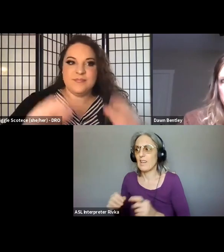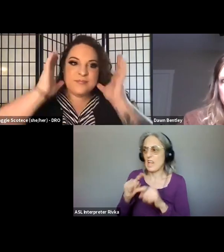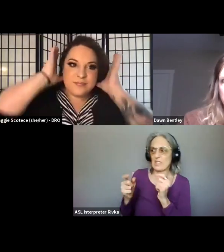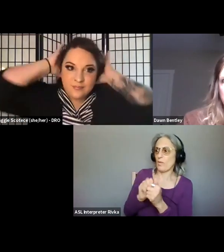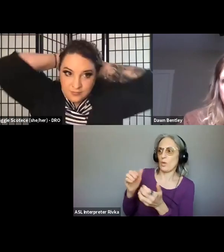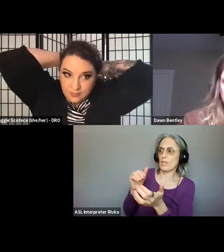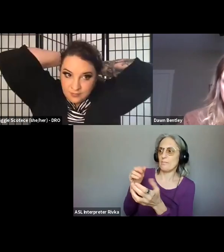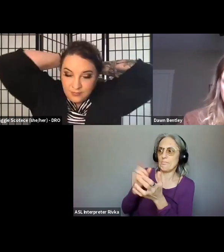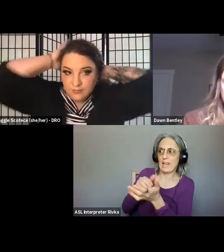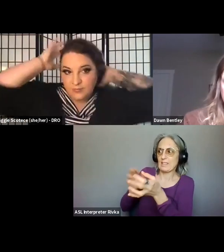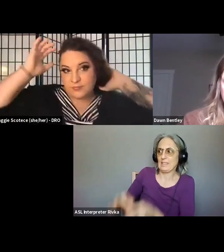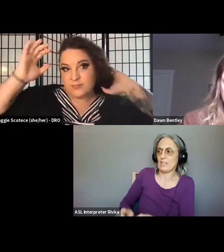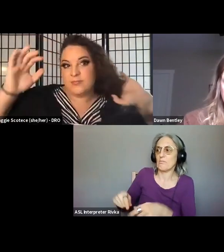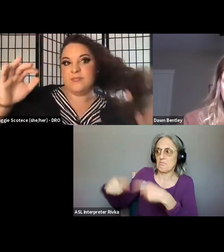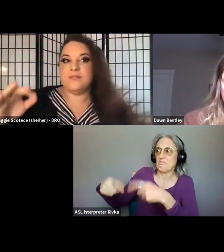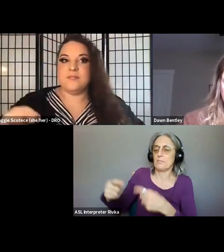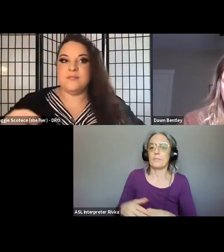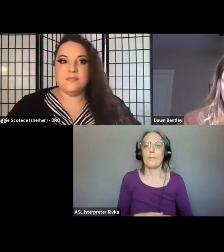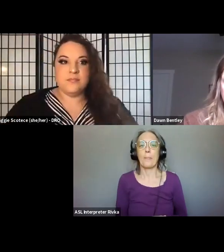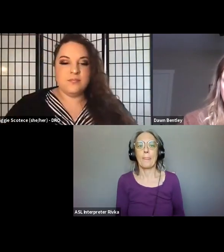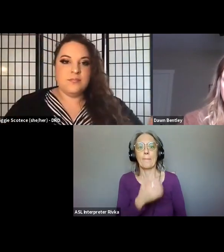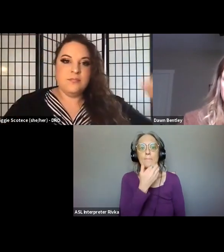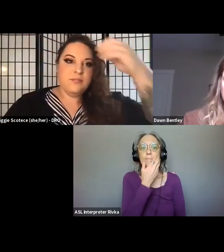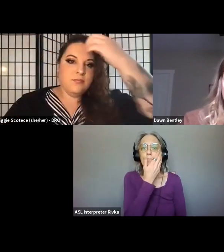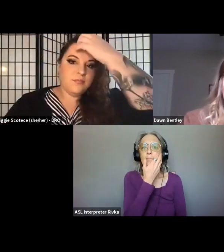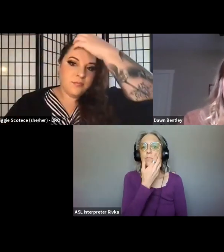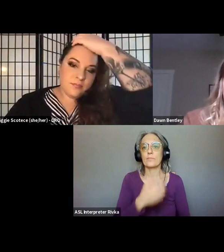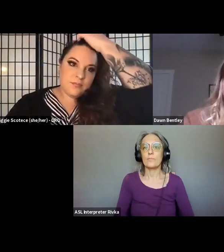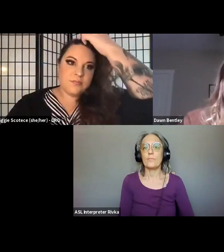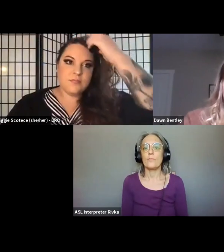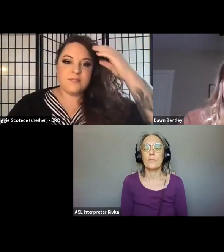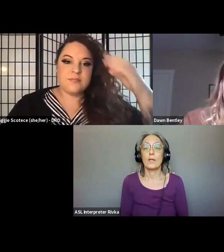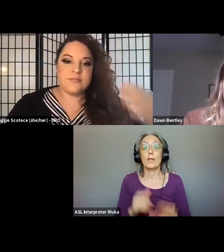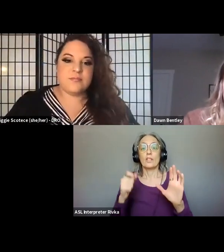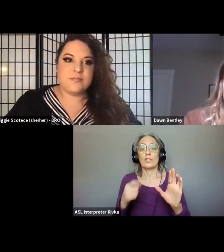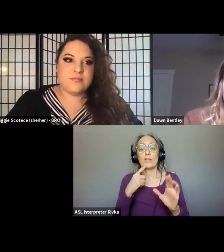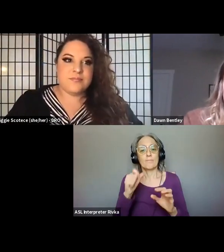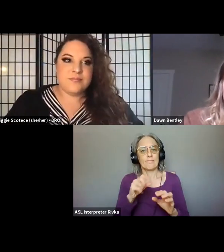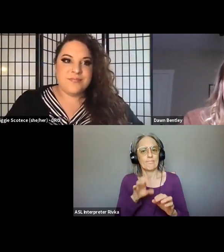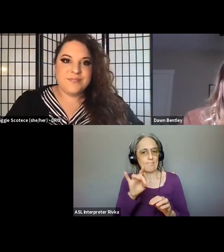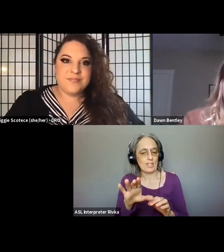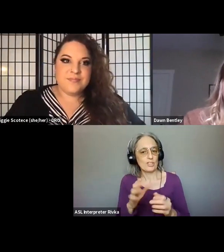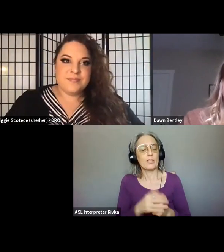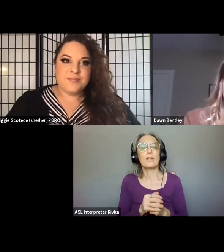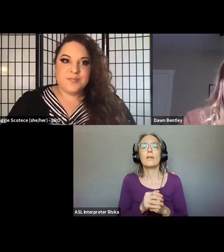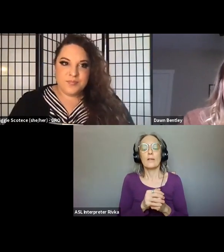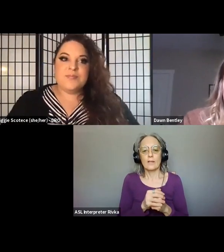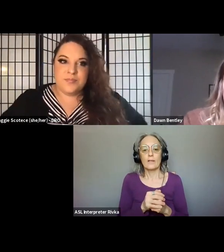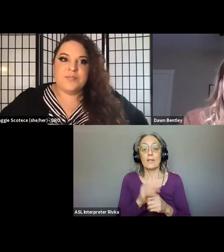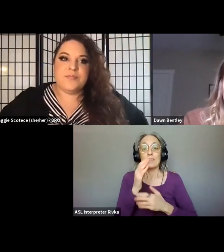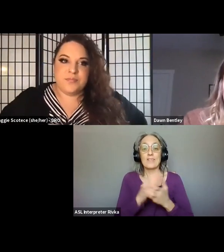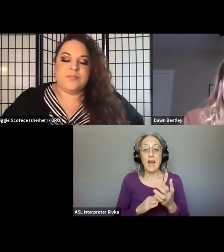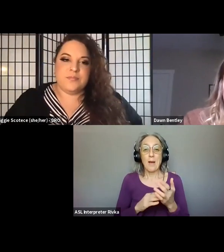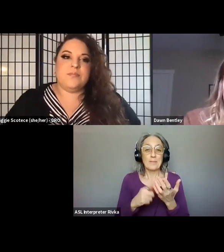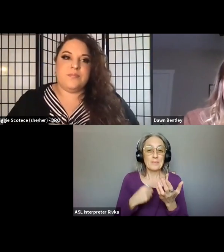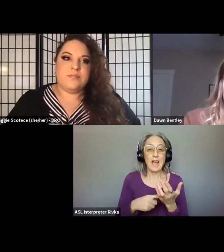Yeah, I would mention also that as a lot of you out there know, some of these are very, very difficult calls because